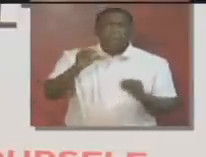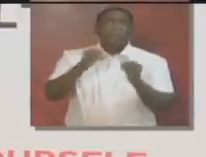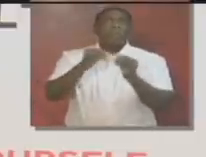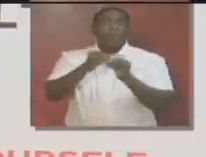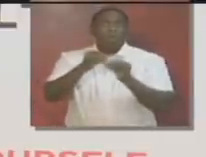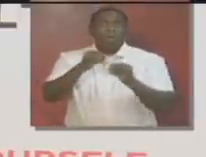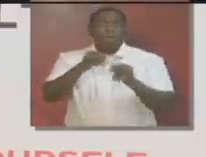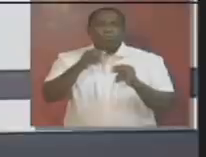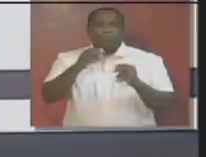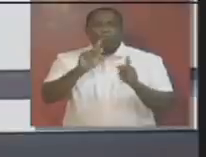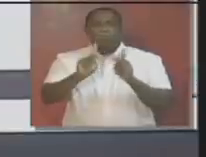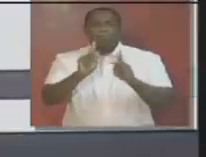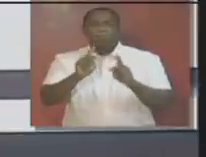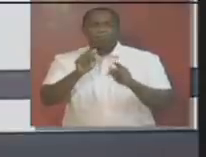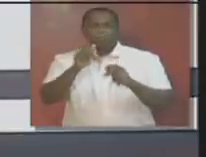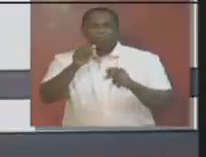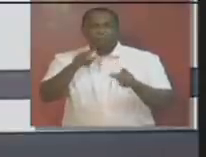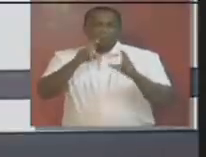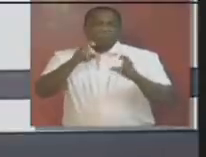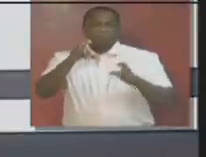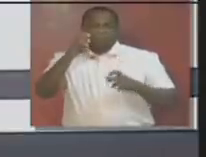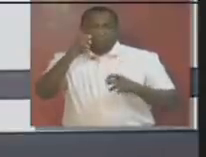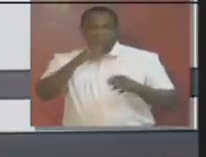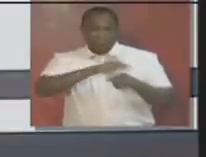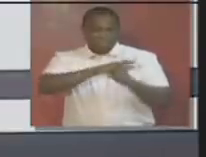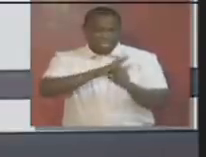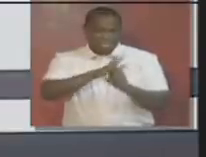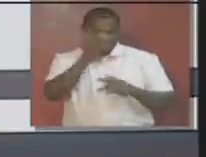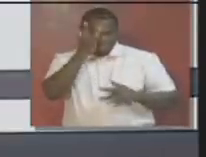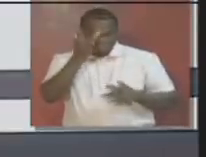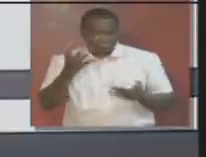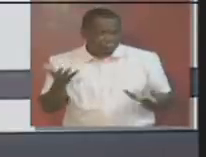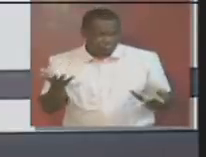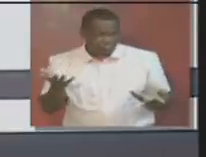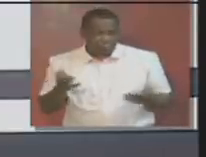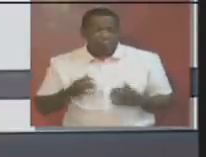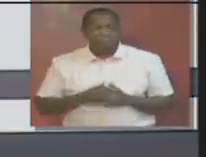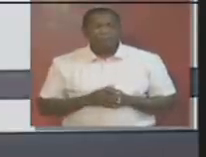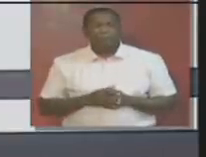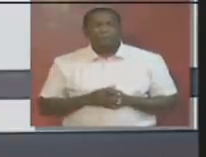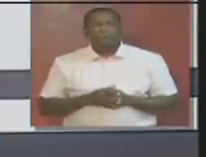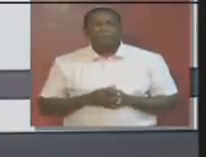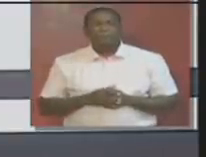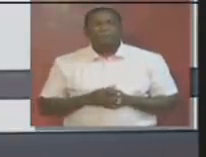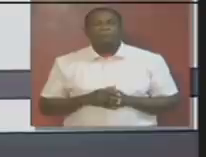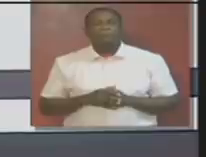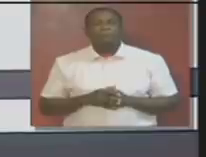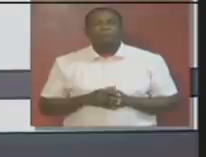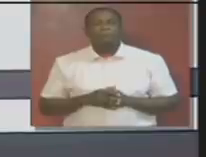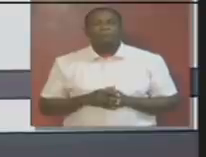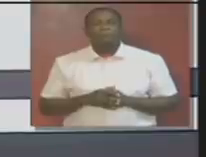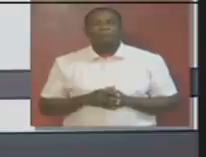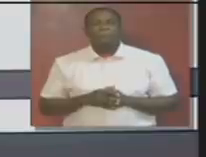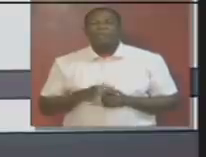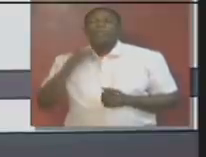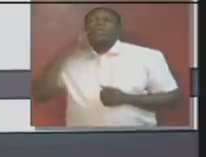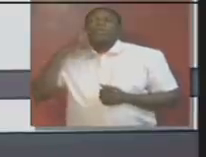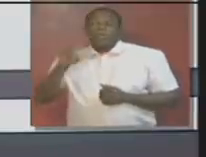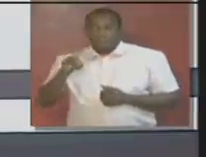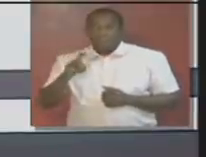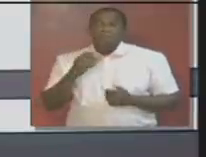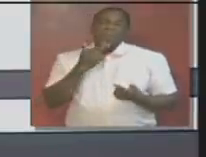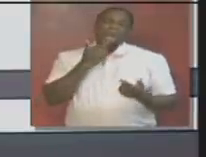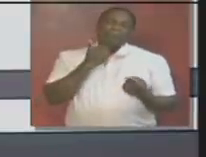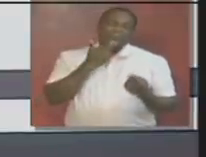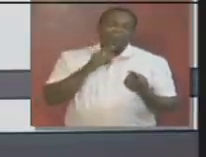Dr. Bagwandas. Thank you. No, diabetes, hypertension, and obesity pretty much